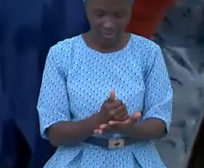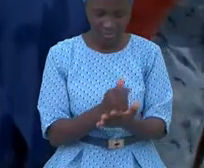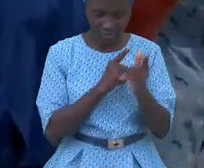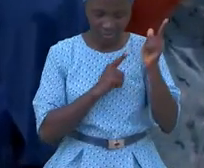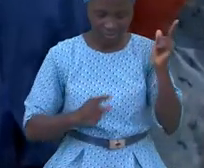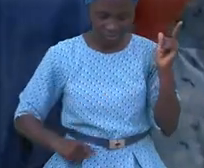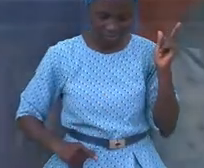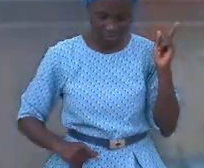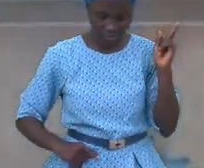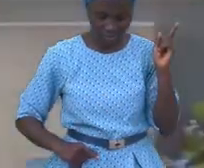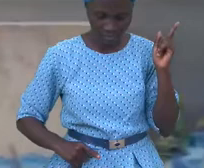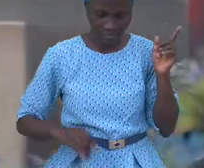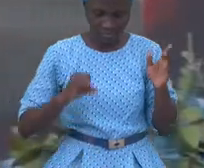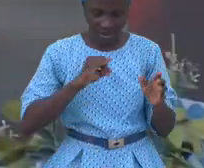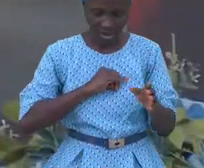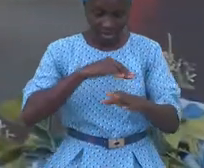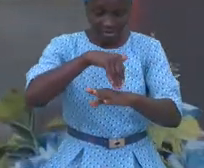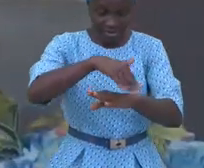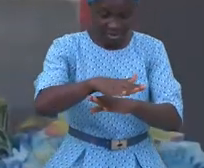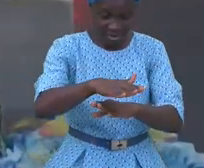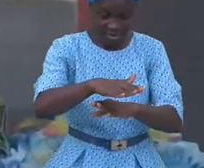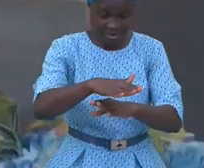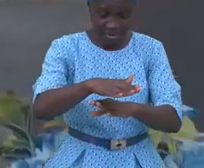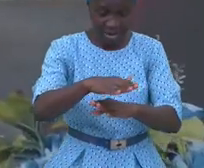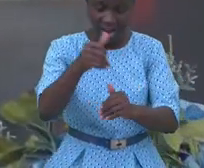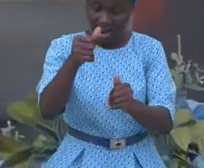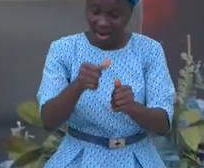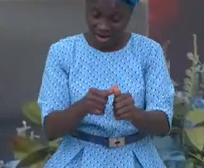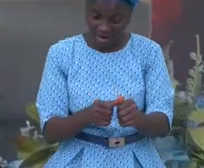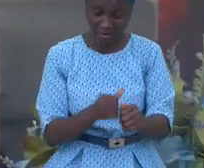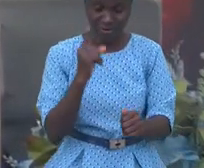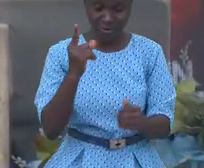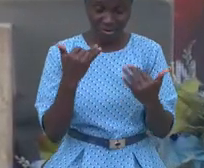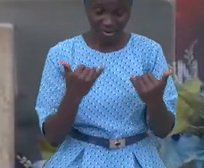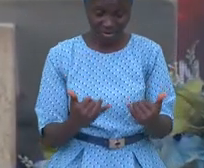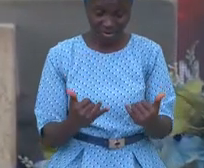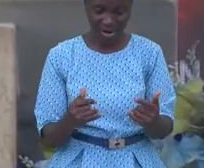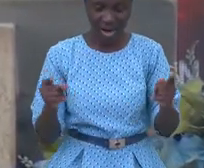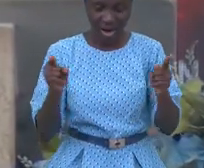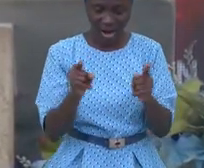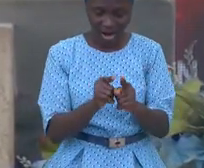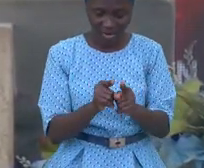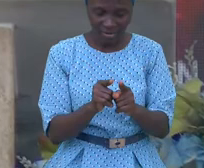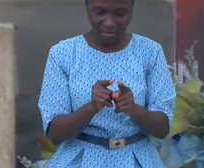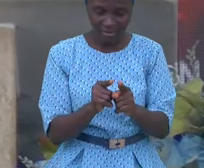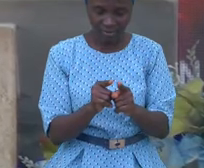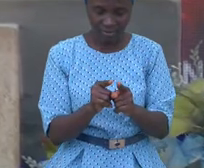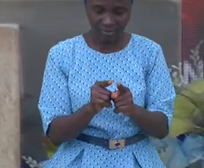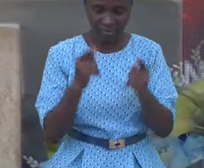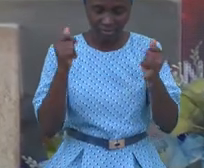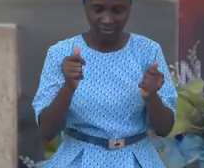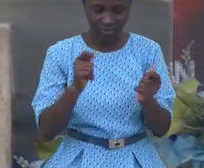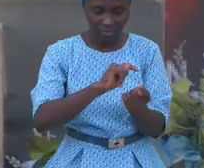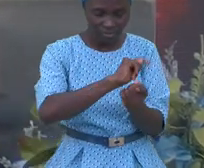Lord, I send forth everyone as equipped,